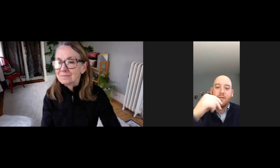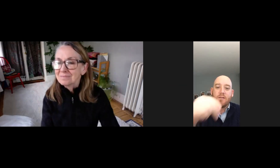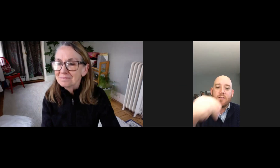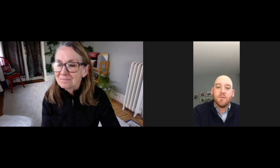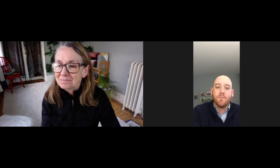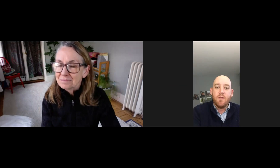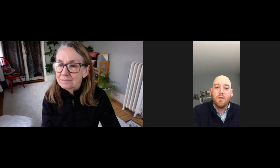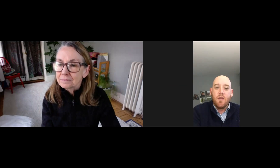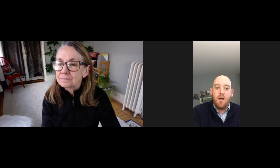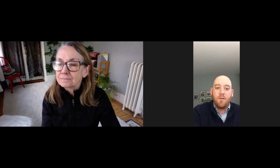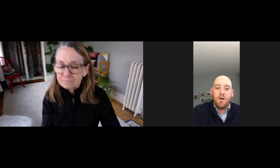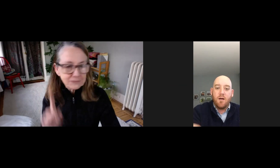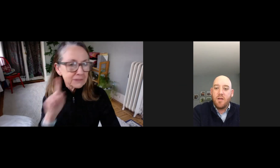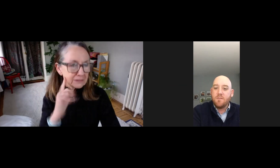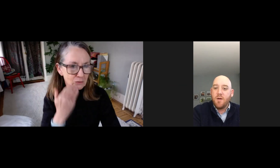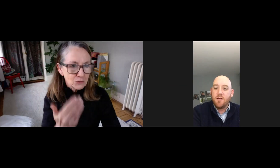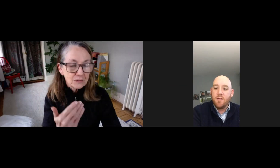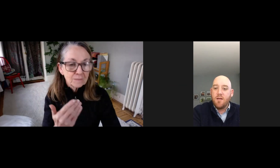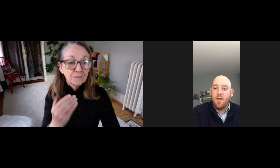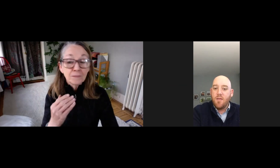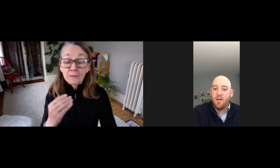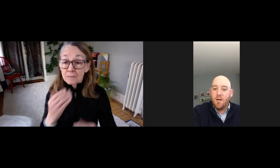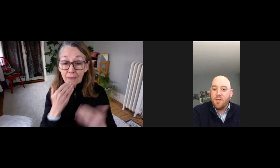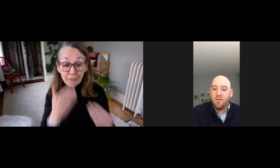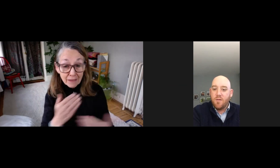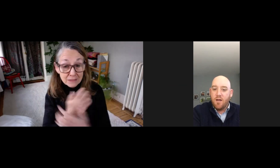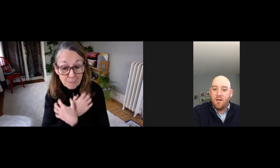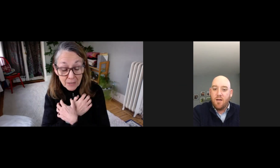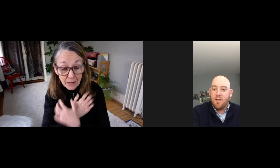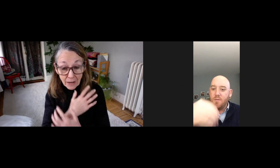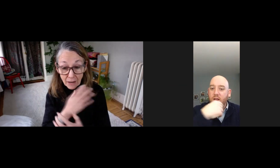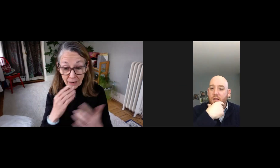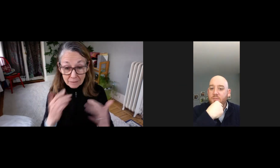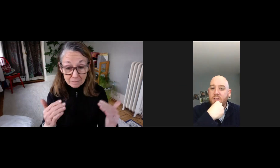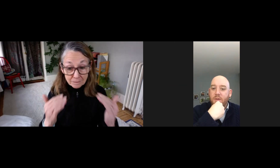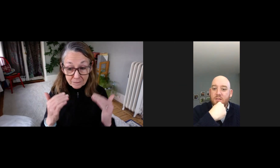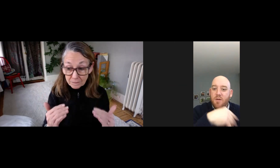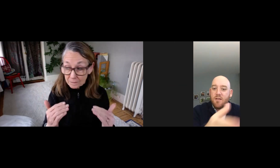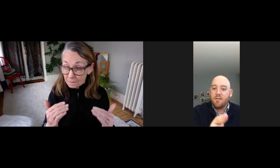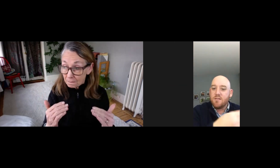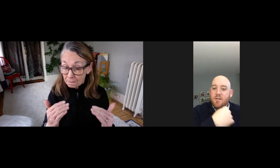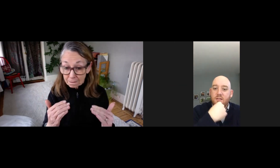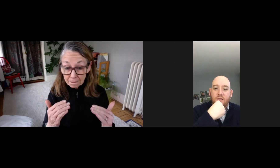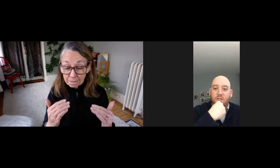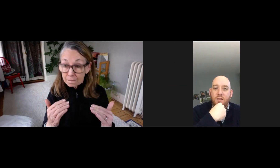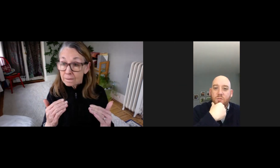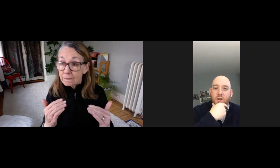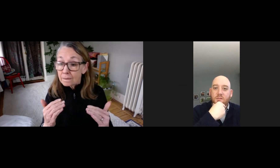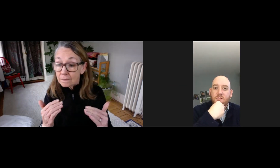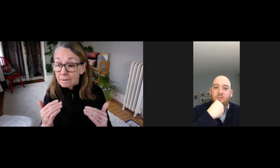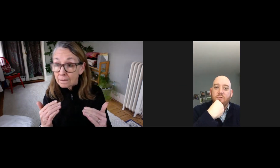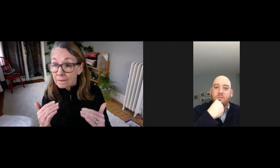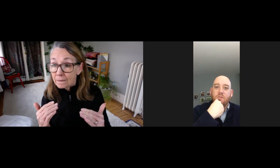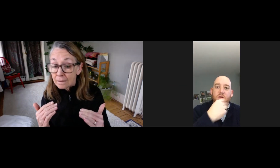All right, that sounds good. Thanks, Mike. And then I believe I didn't mean to pass, but I think Lindsay is on the line as